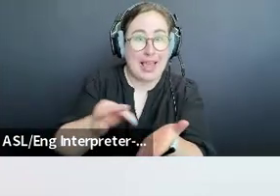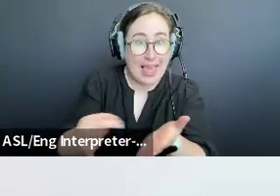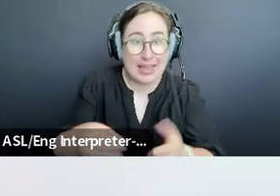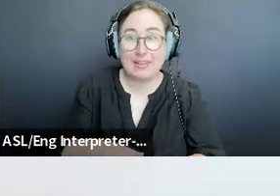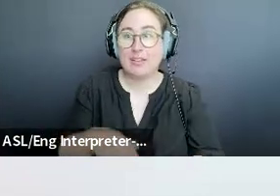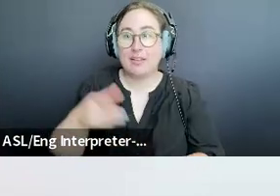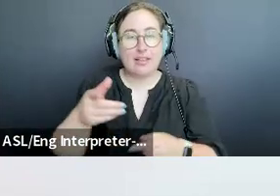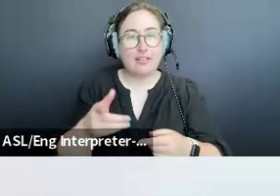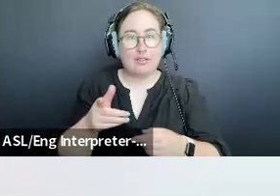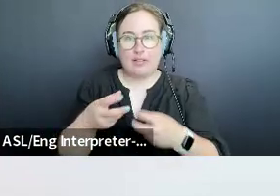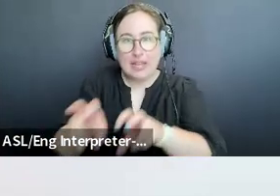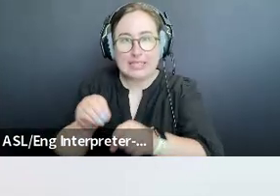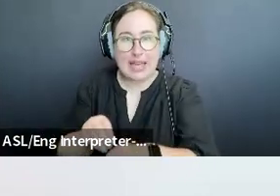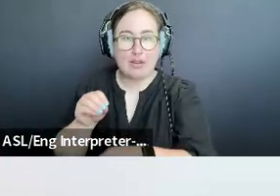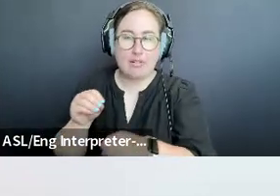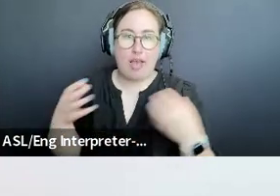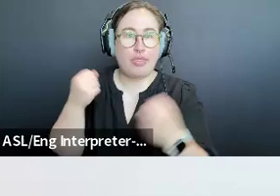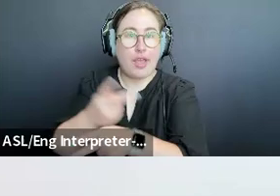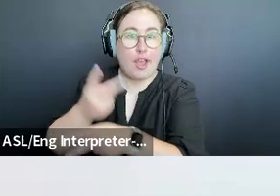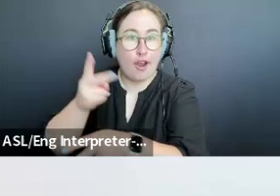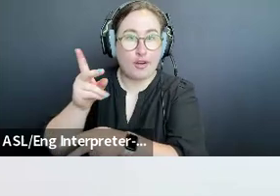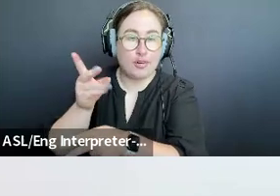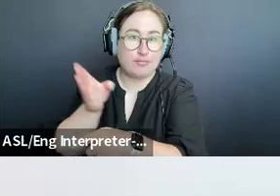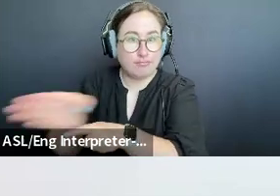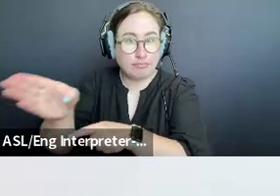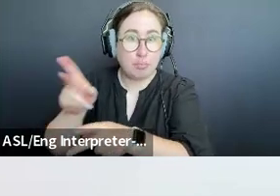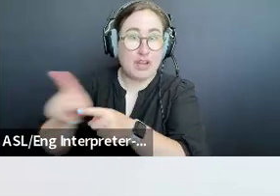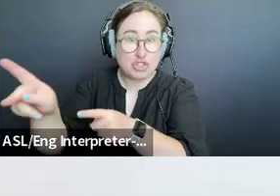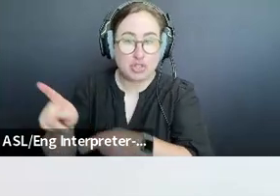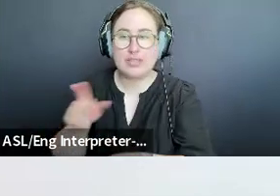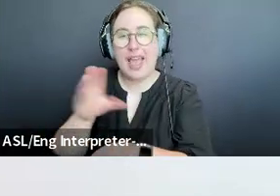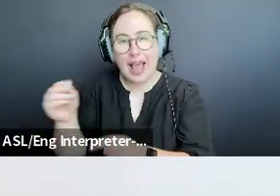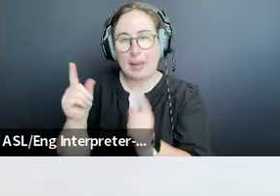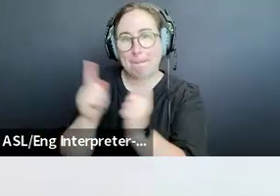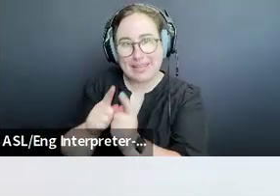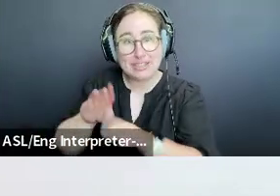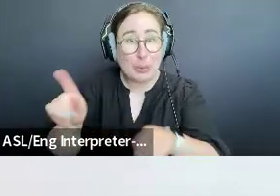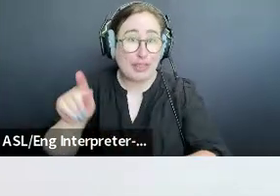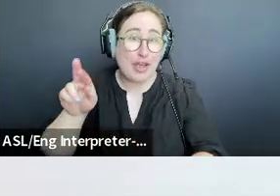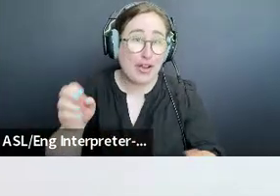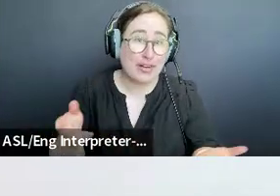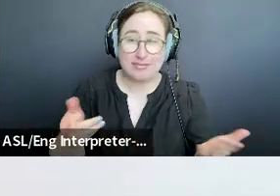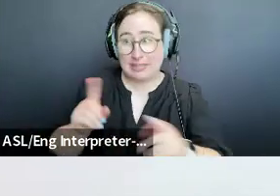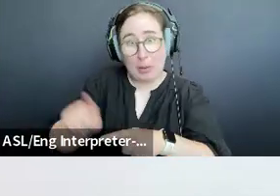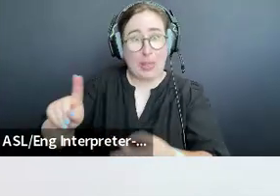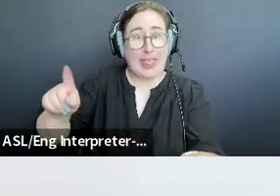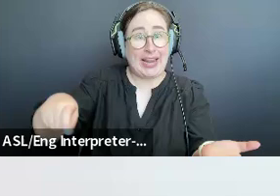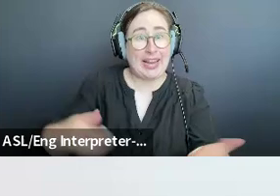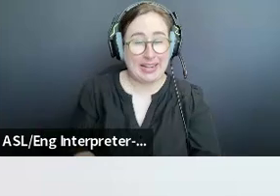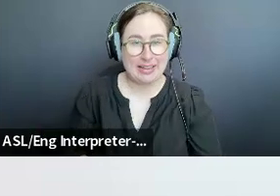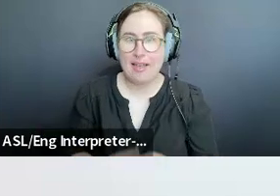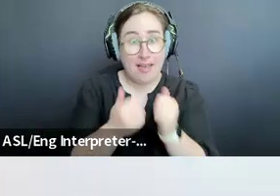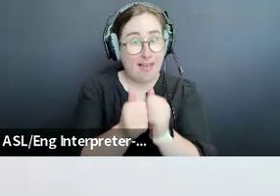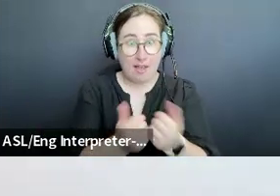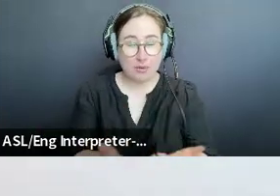in our healthcare workforce, and meeting children where they are with what they need. Now, how do we do that?